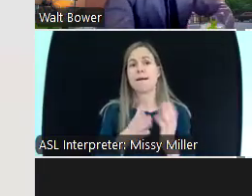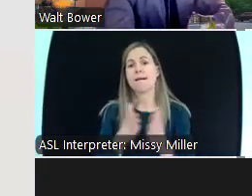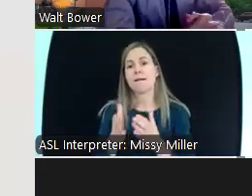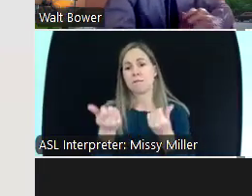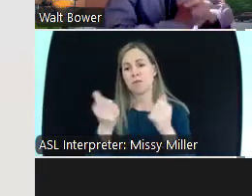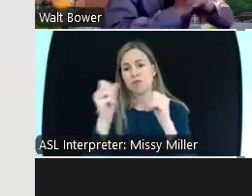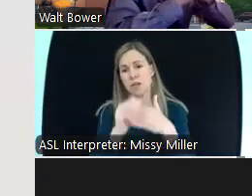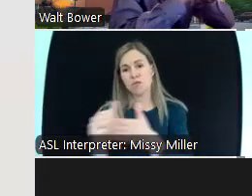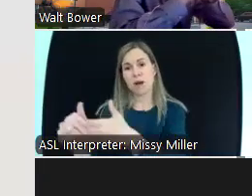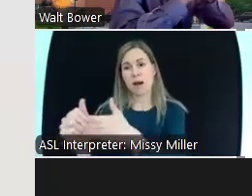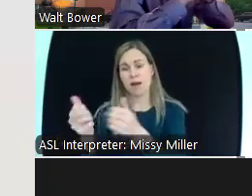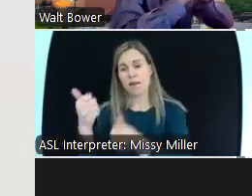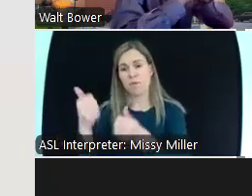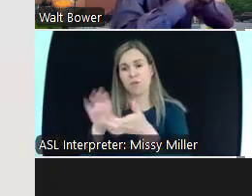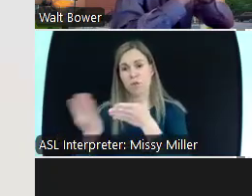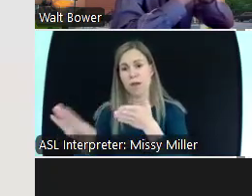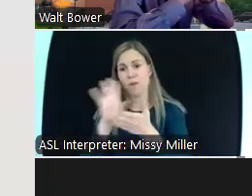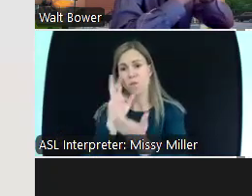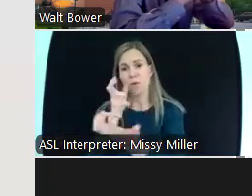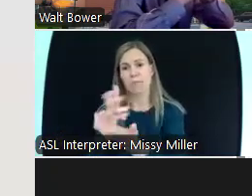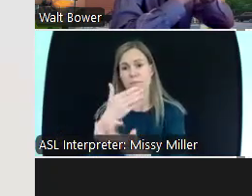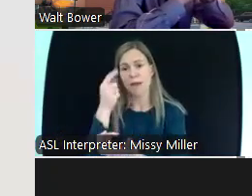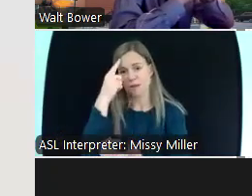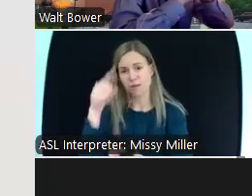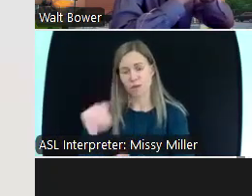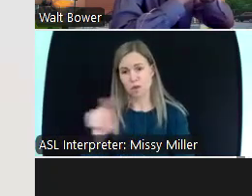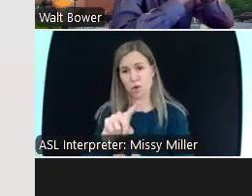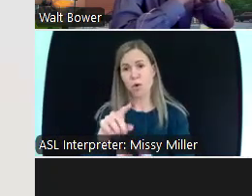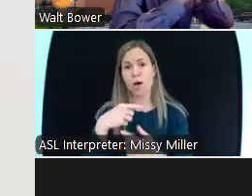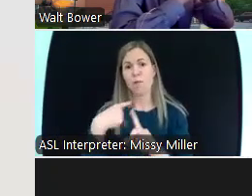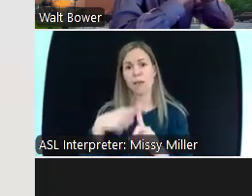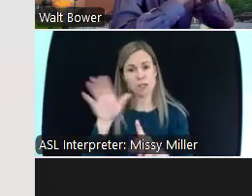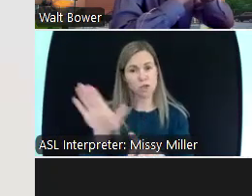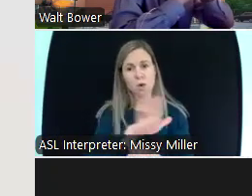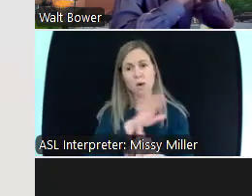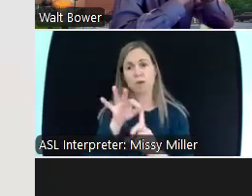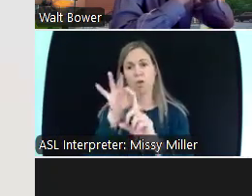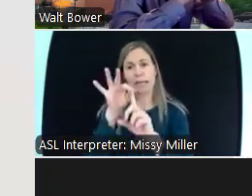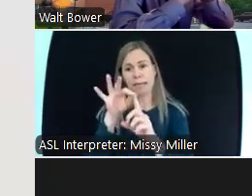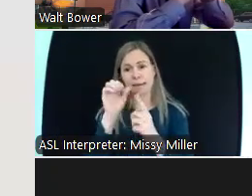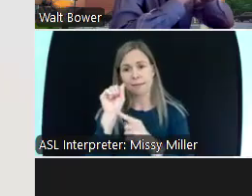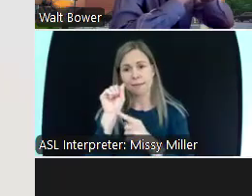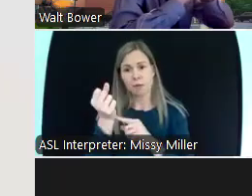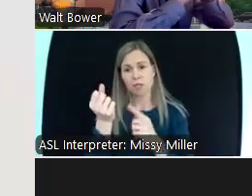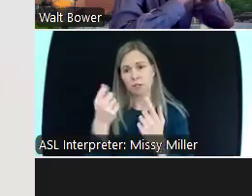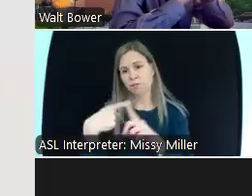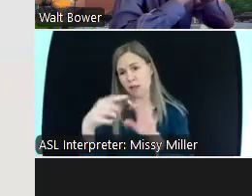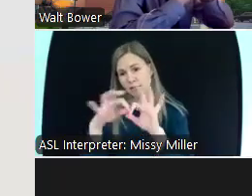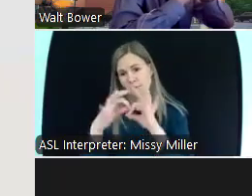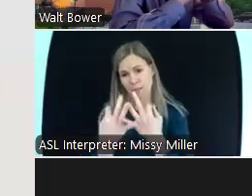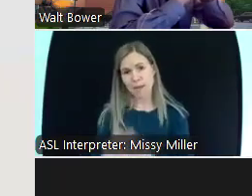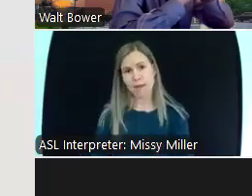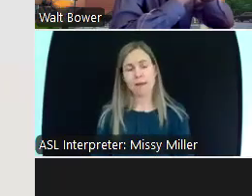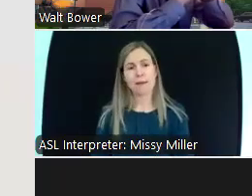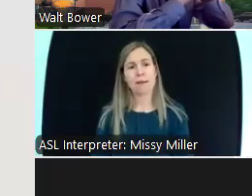in what waiver might be right for you in your unique situation or your family members. And